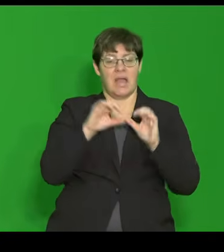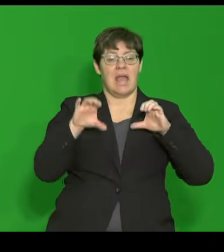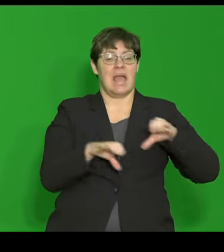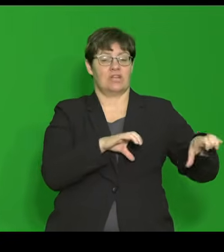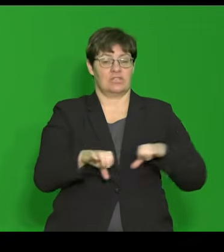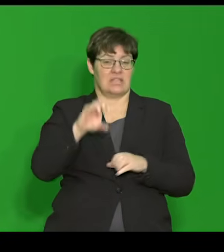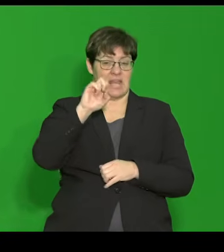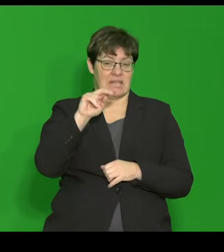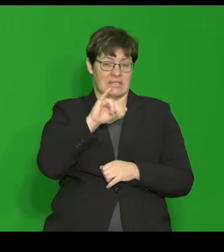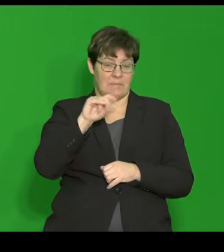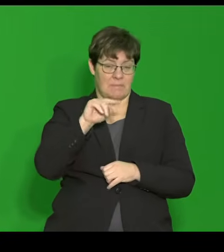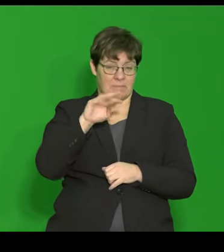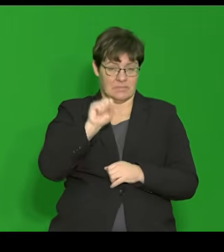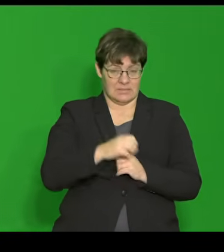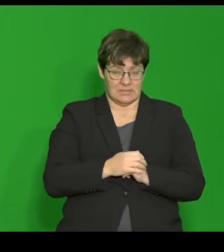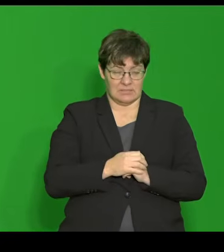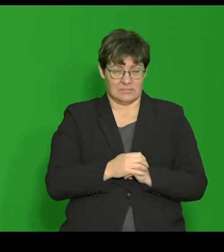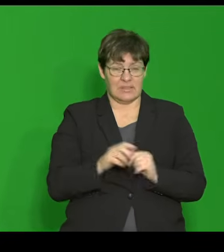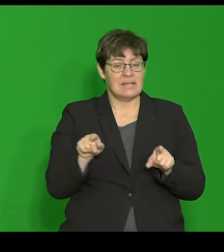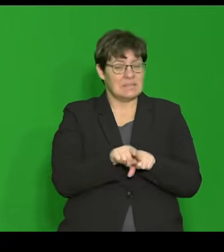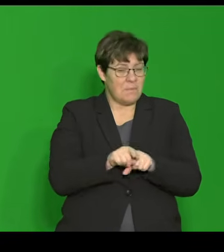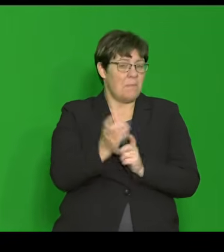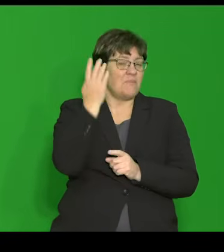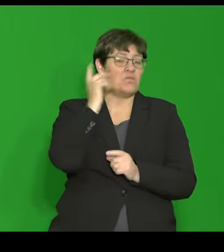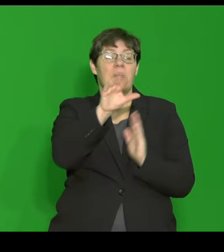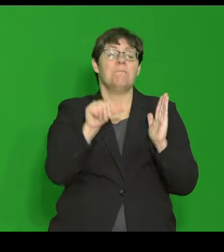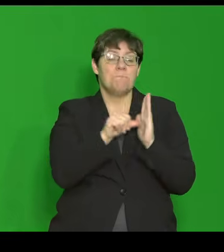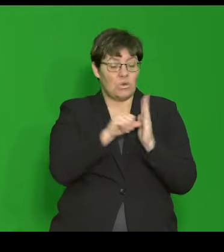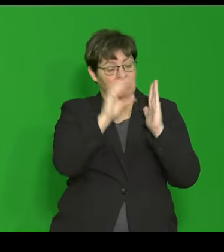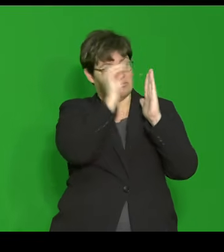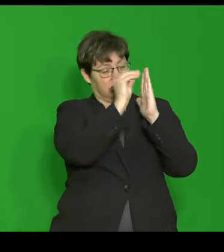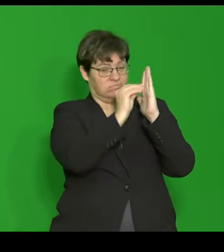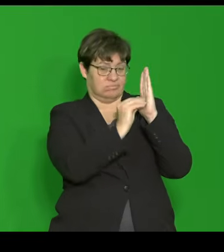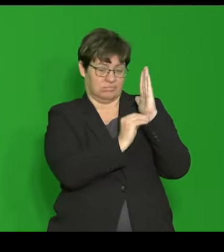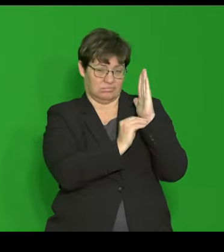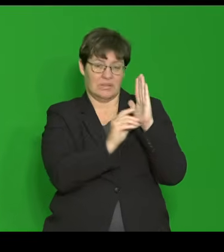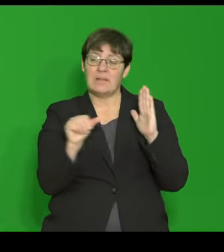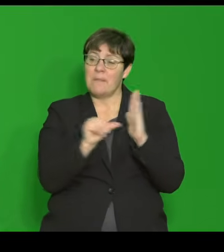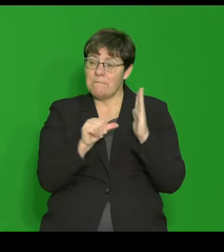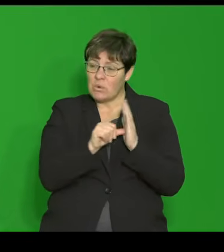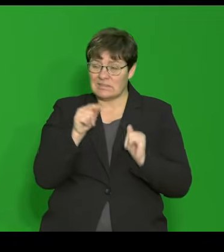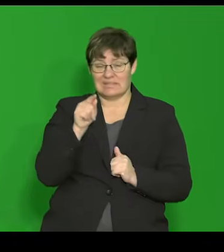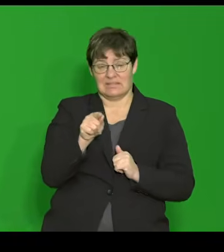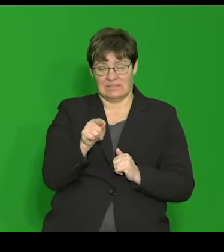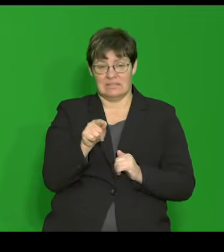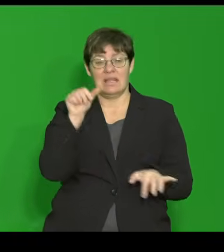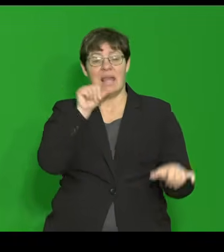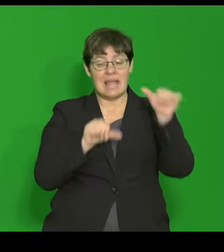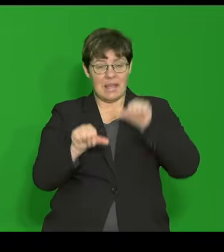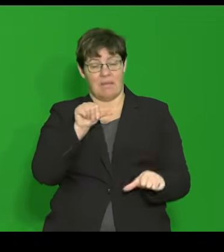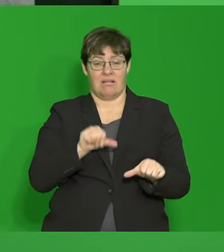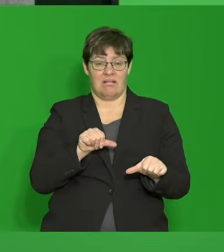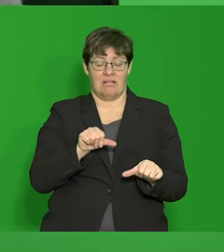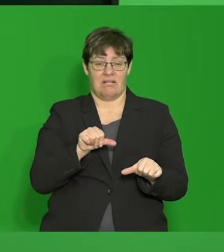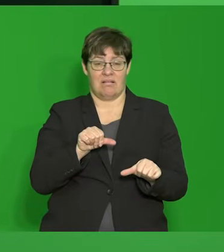of the enzymes. As I mentioned earlier on, it's important that you make notes of these. This is an important section in chemical